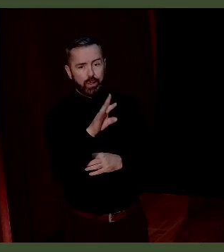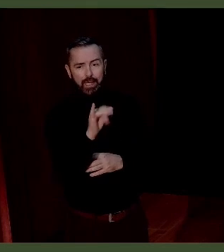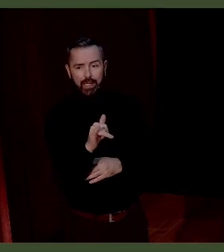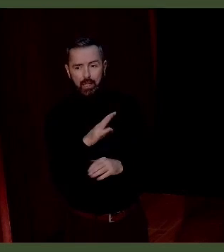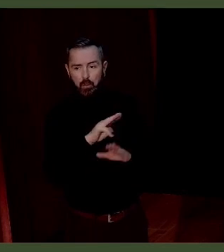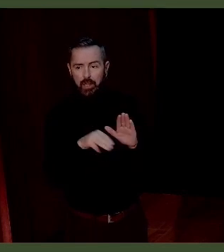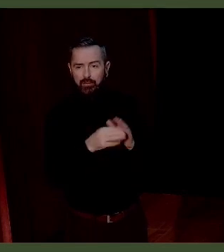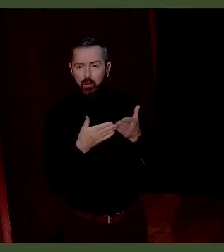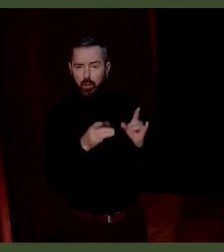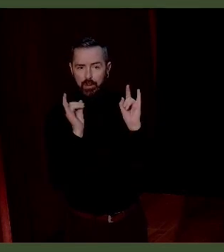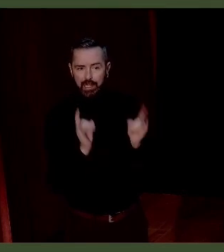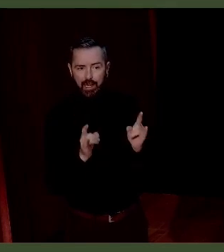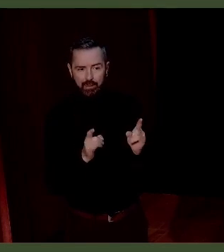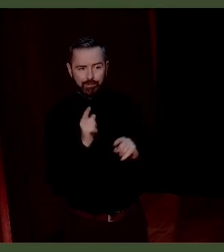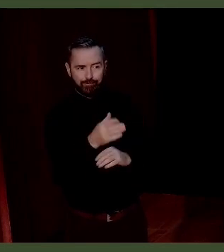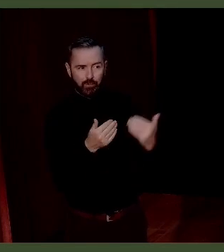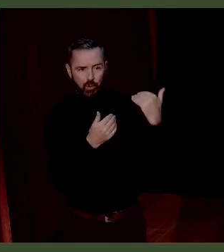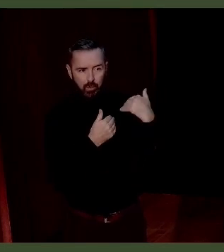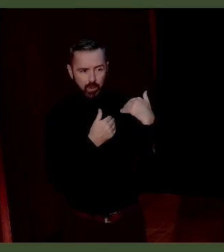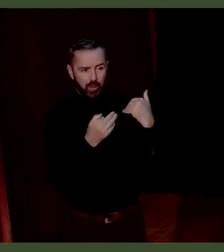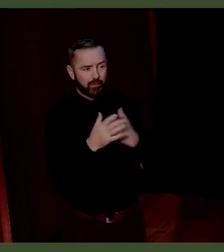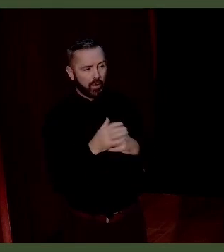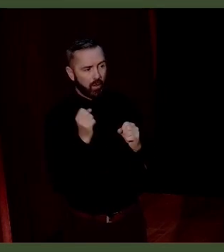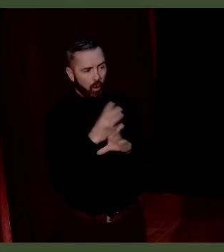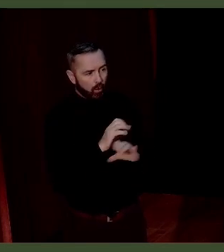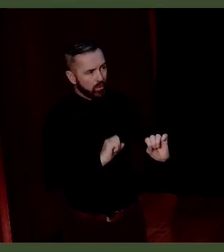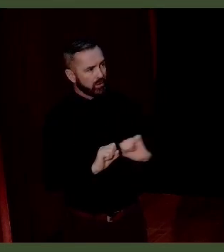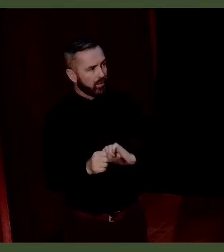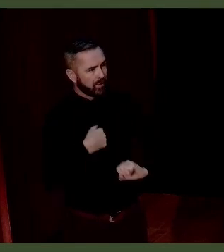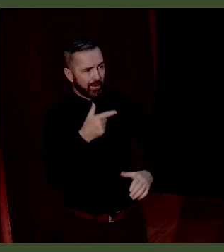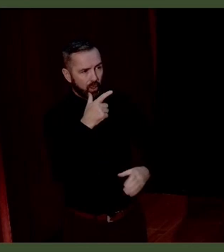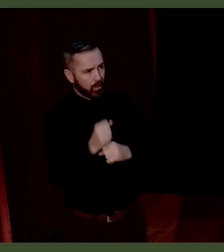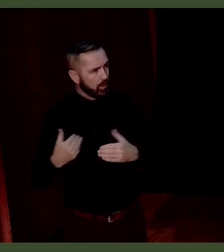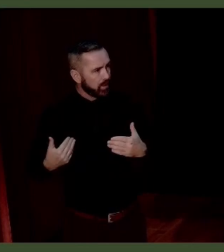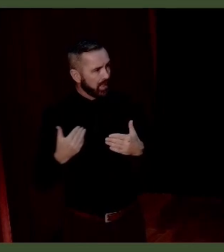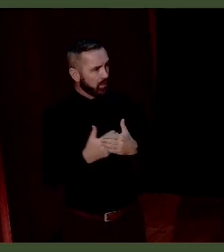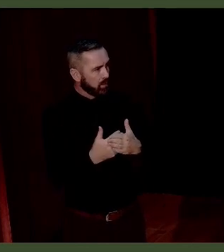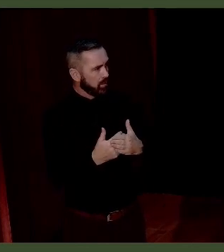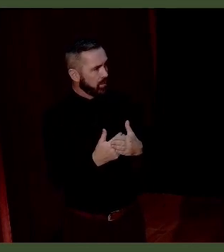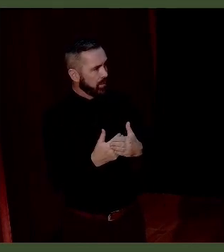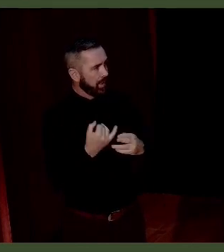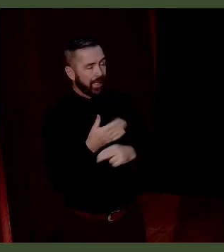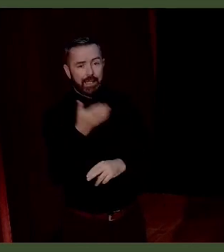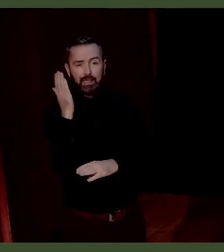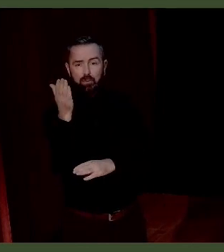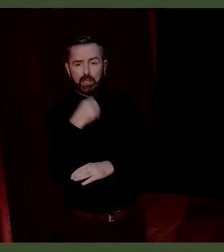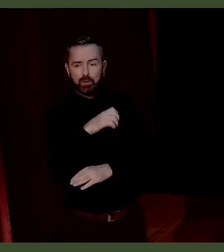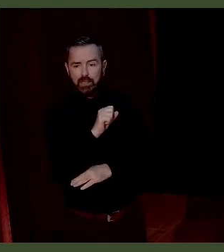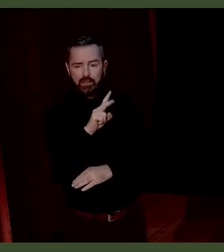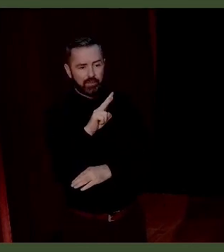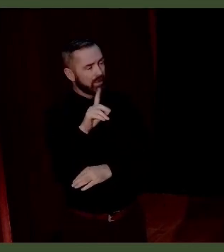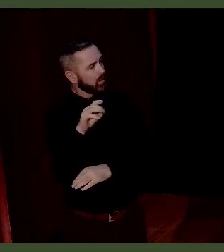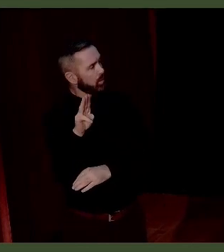Local Government and Public Health, it was responsible for all these services that I've been talking about, in a speech to the Society of St.